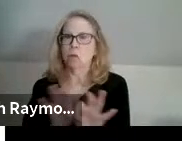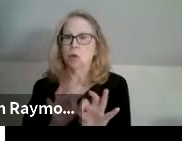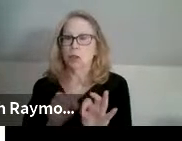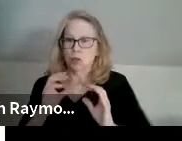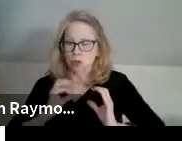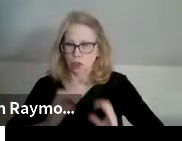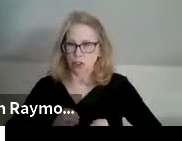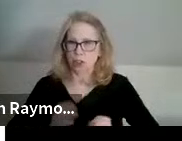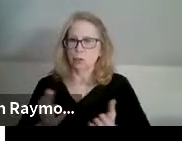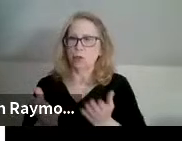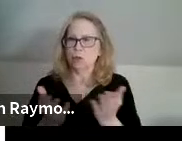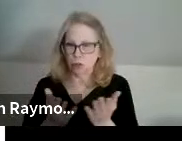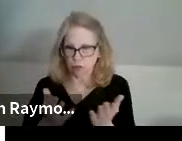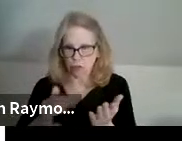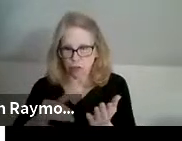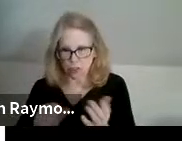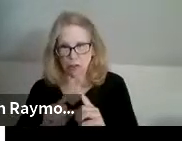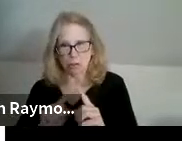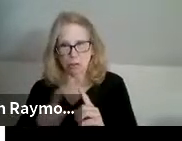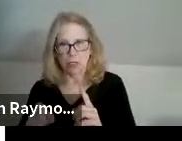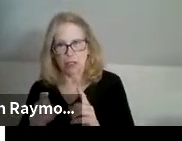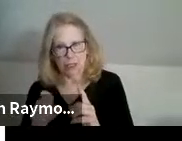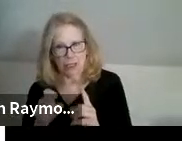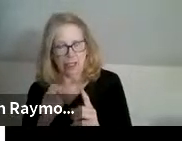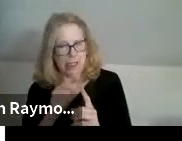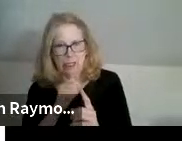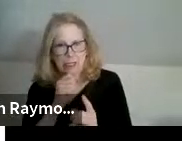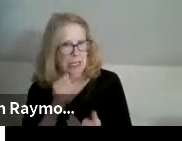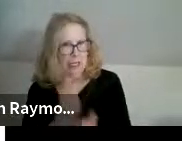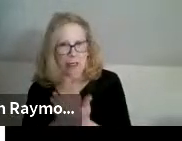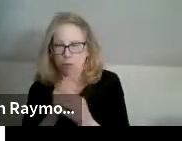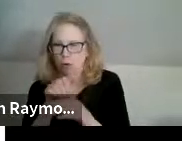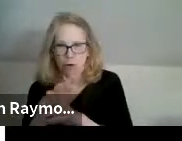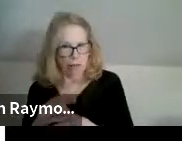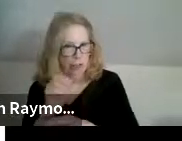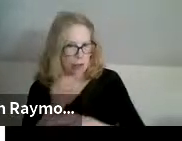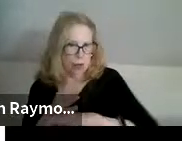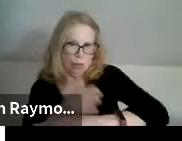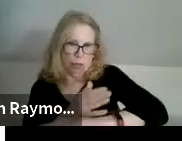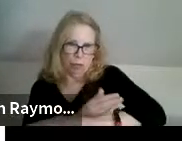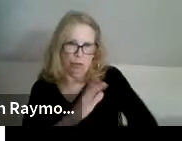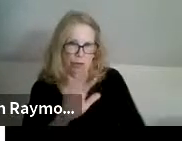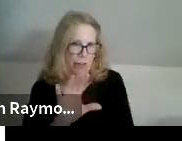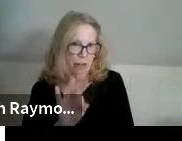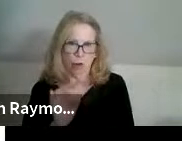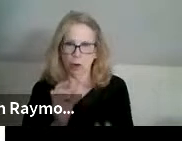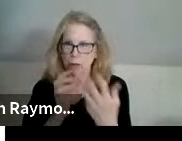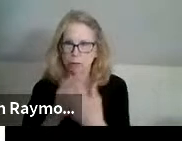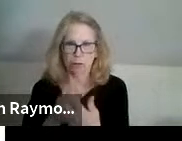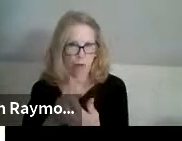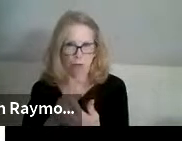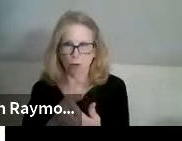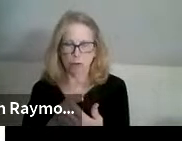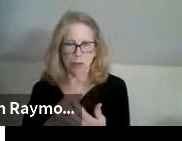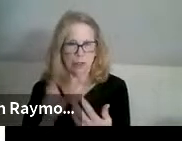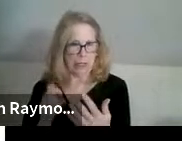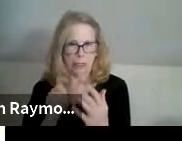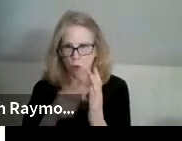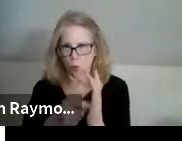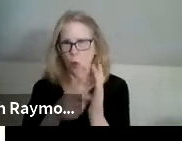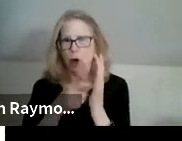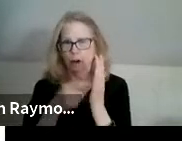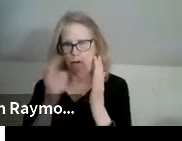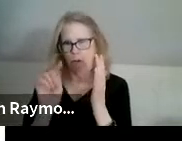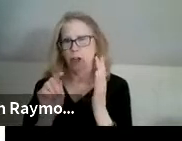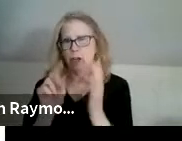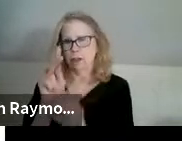service, but it doesn't help or affect or improve the 508 conformance per se. One of the